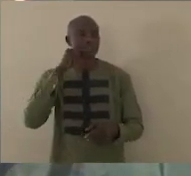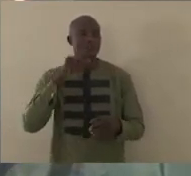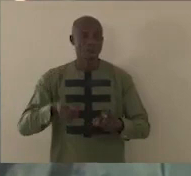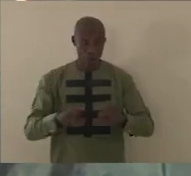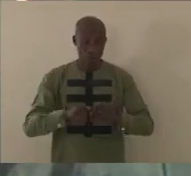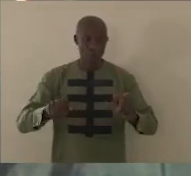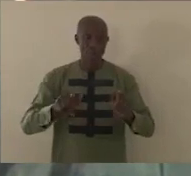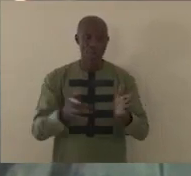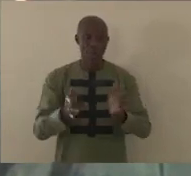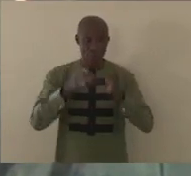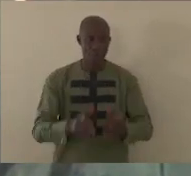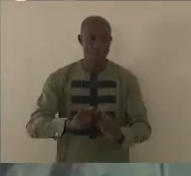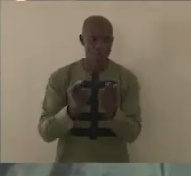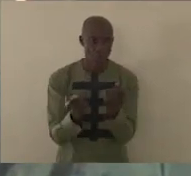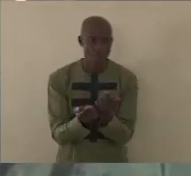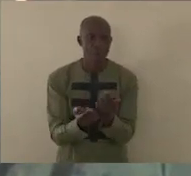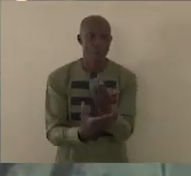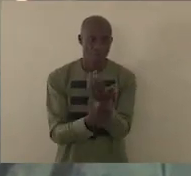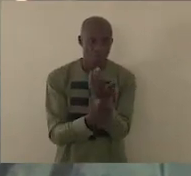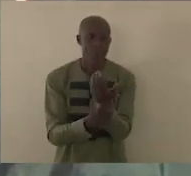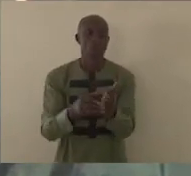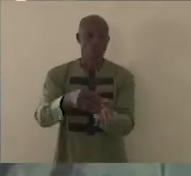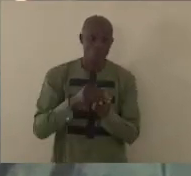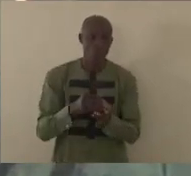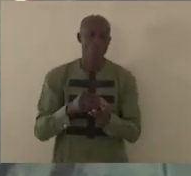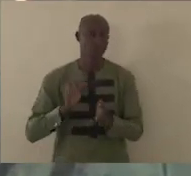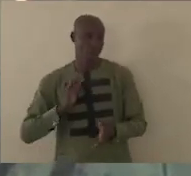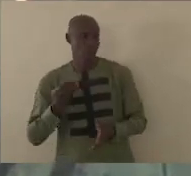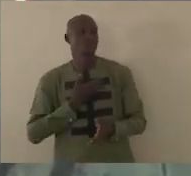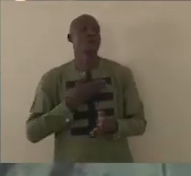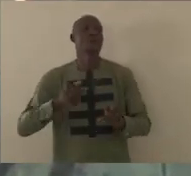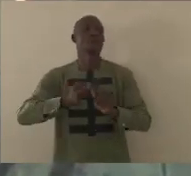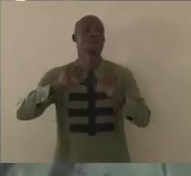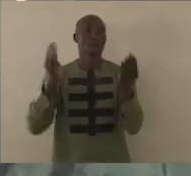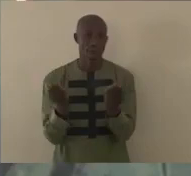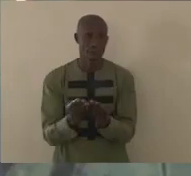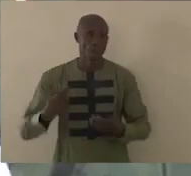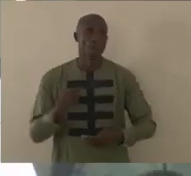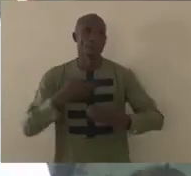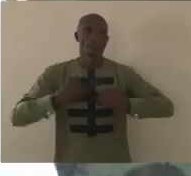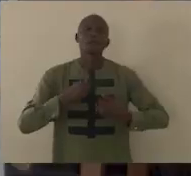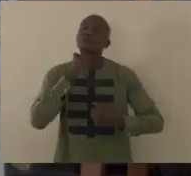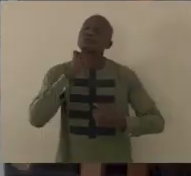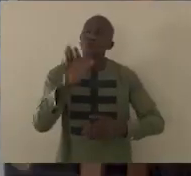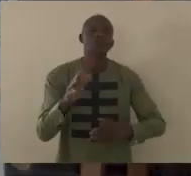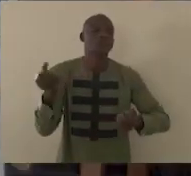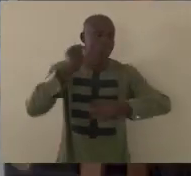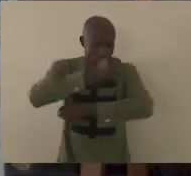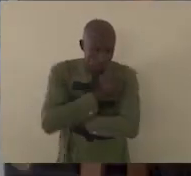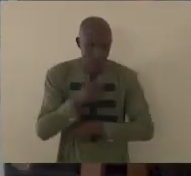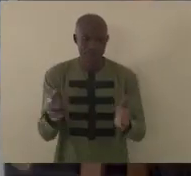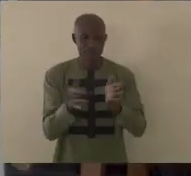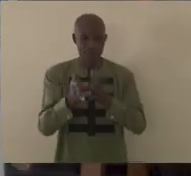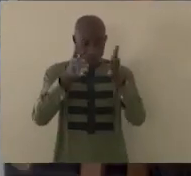Christian groups and Christians have held on to our own ethnic affiliation. So we have not embraced